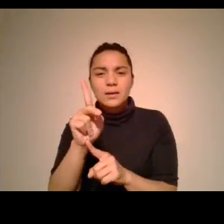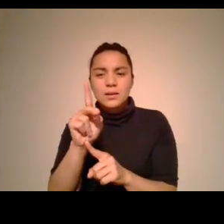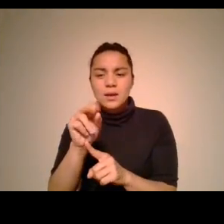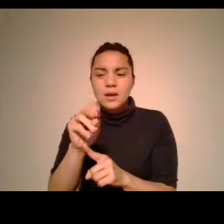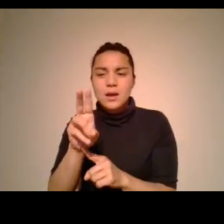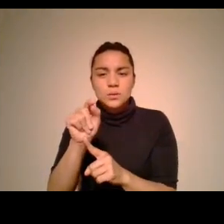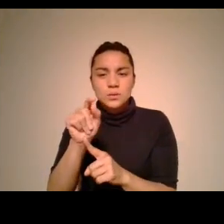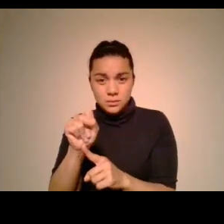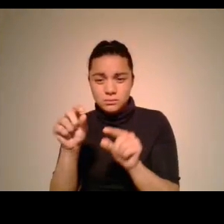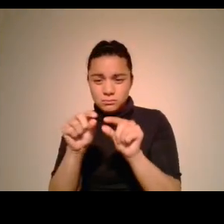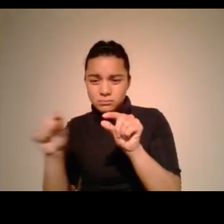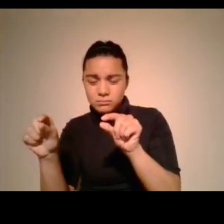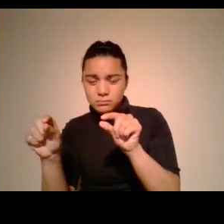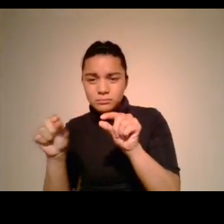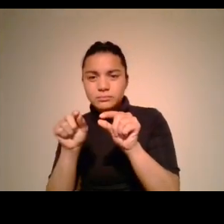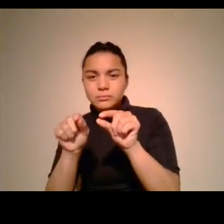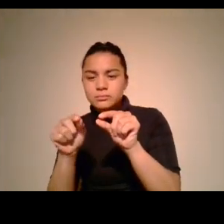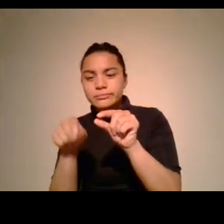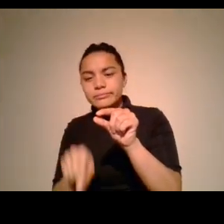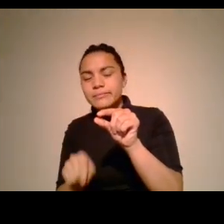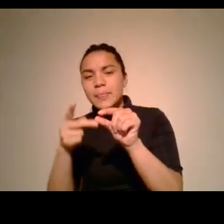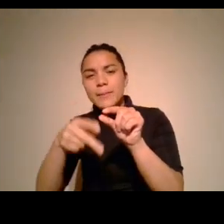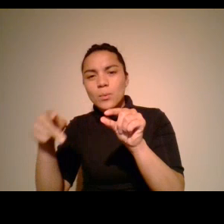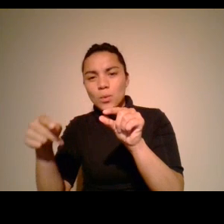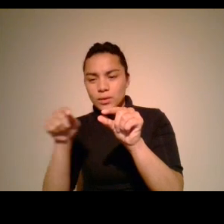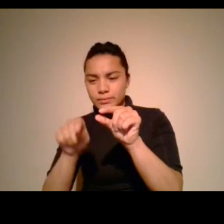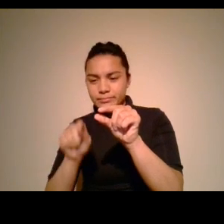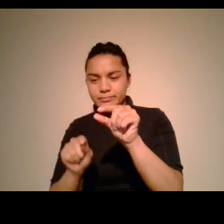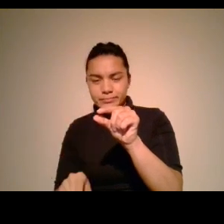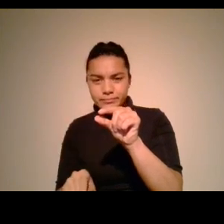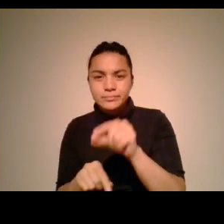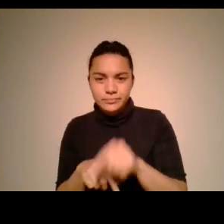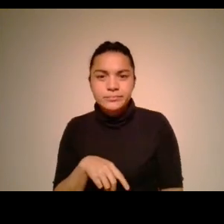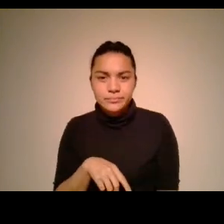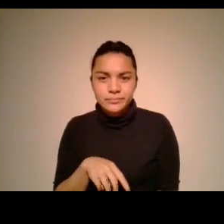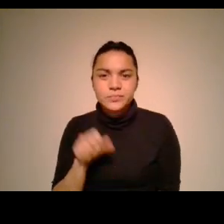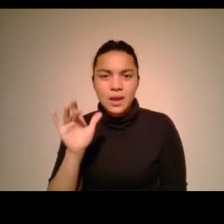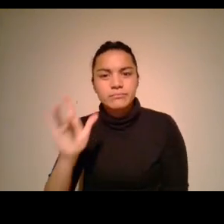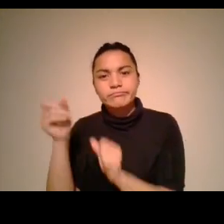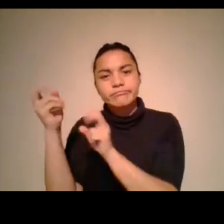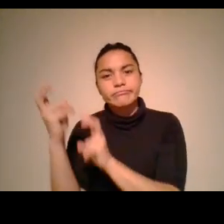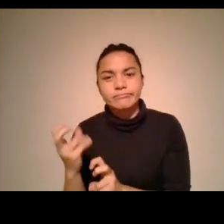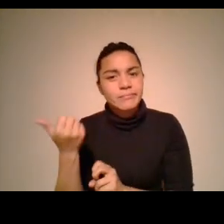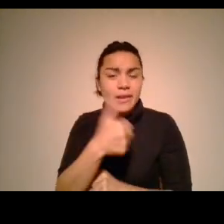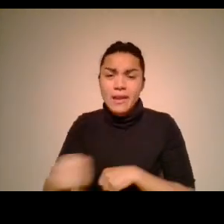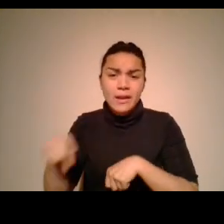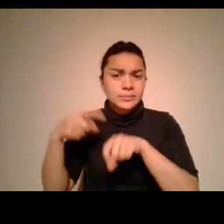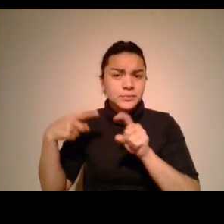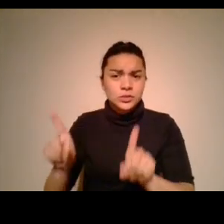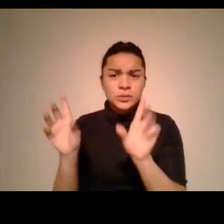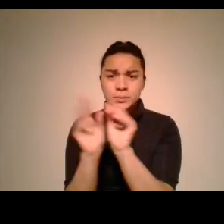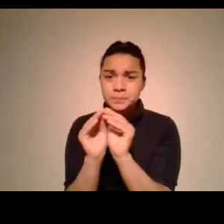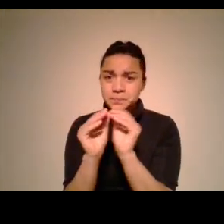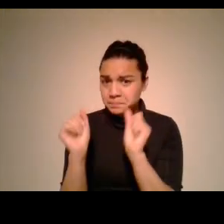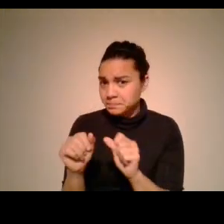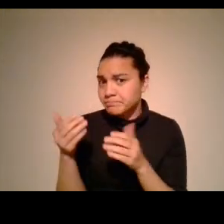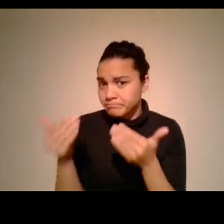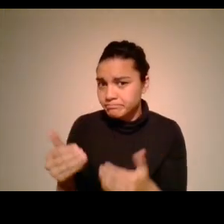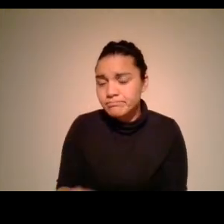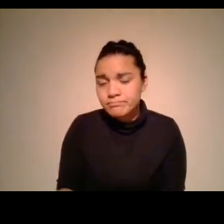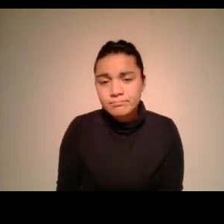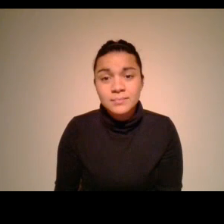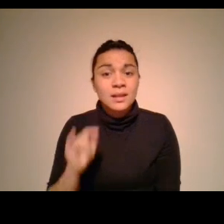and we have copies of the panelists' slideshows in there that you can download at any time during the webinar. If you forget to